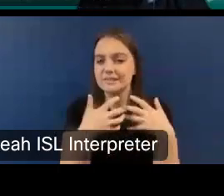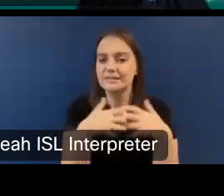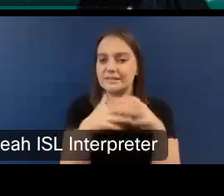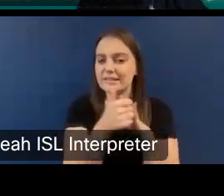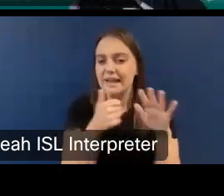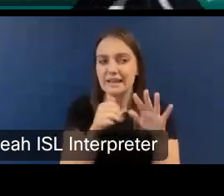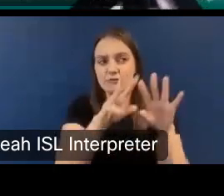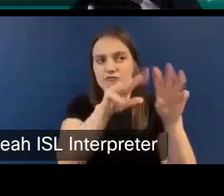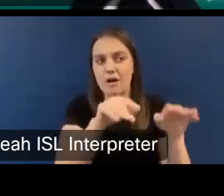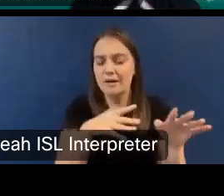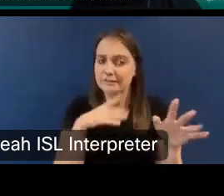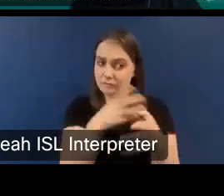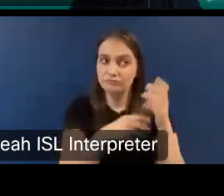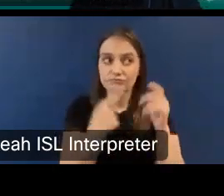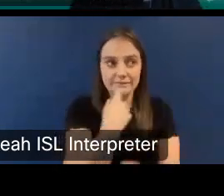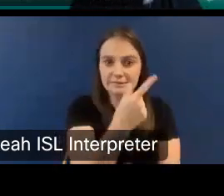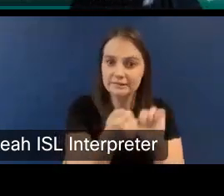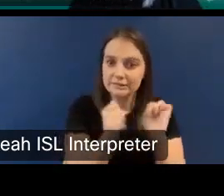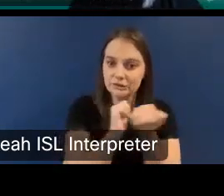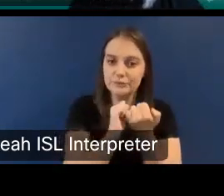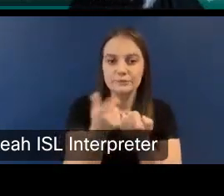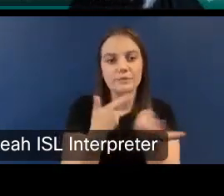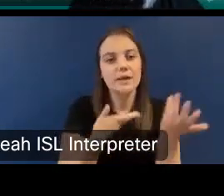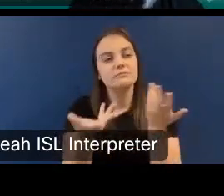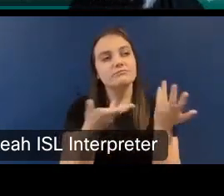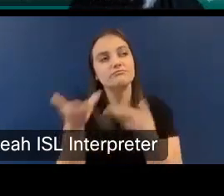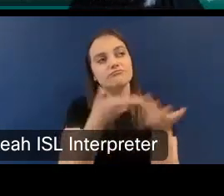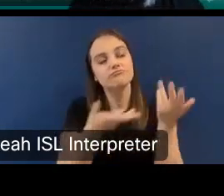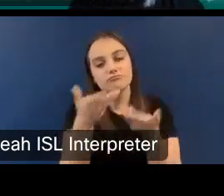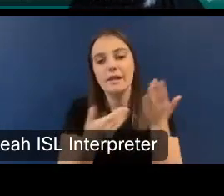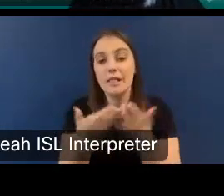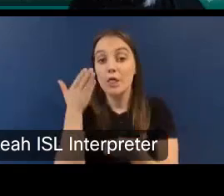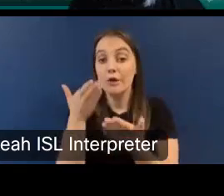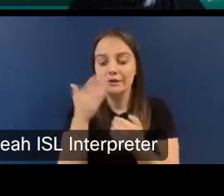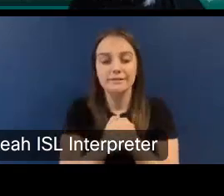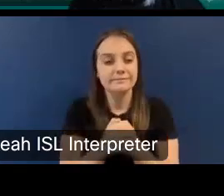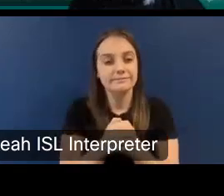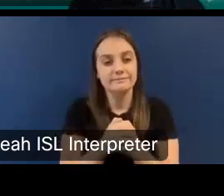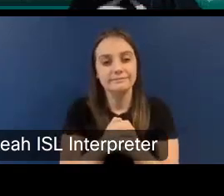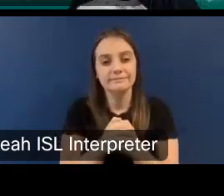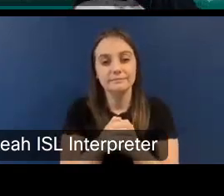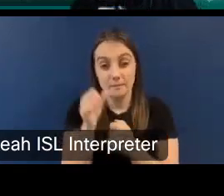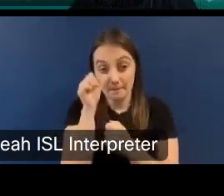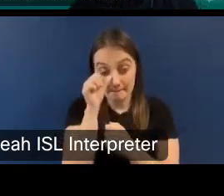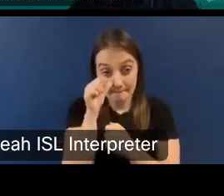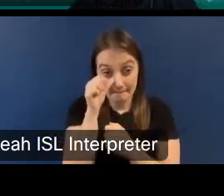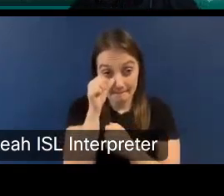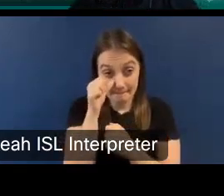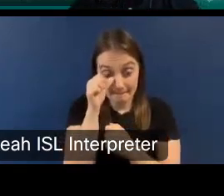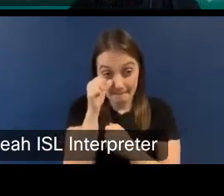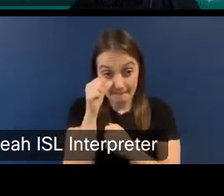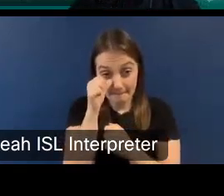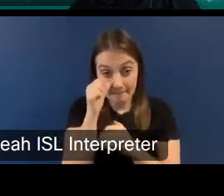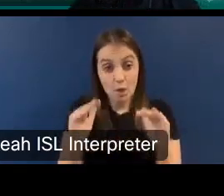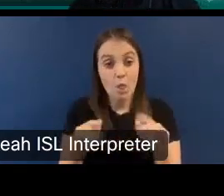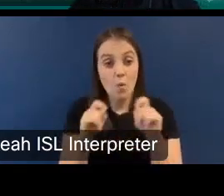handling, you know, that informal sharing of learning is always there. There was a low awareness of the utilisation of patient